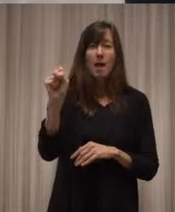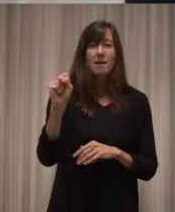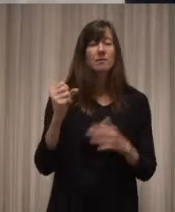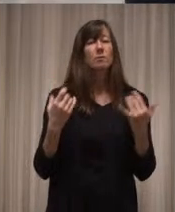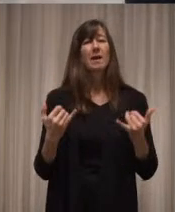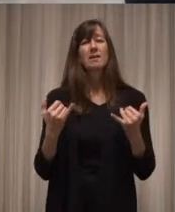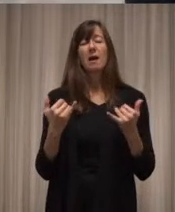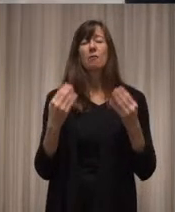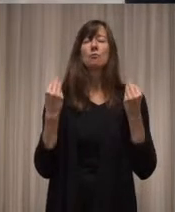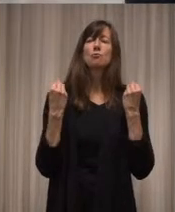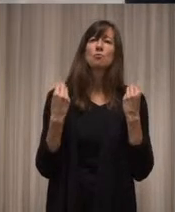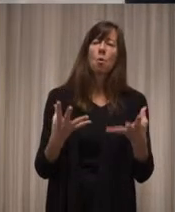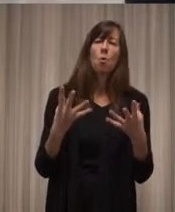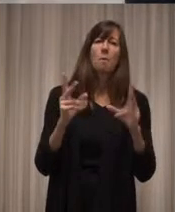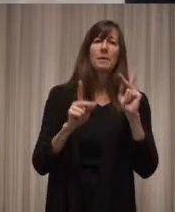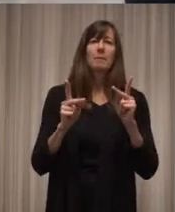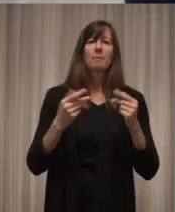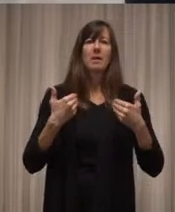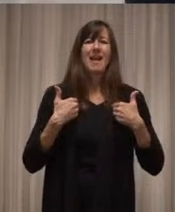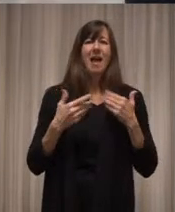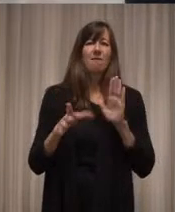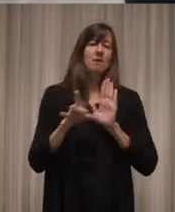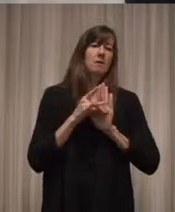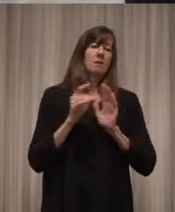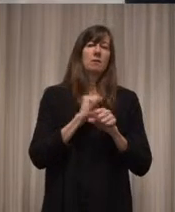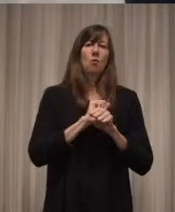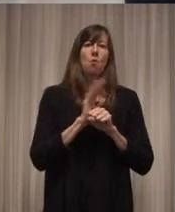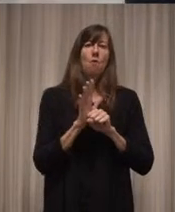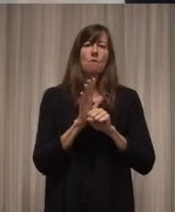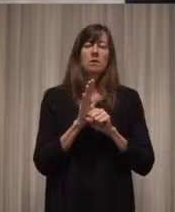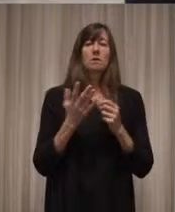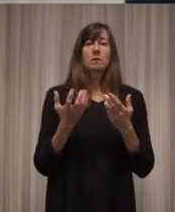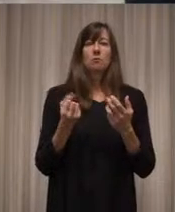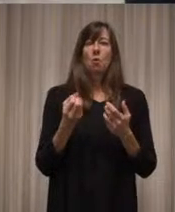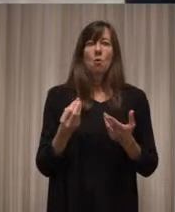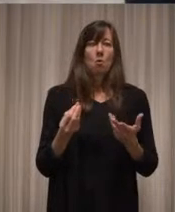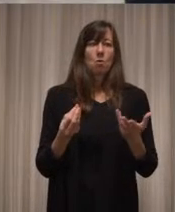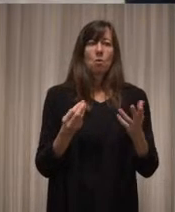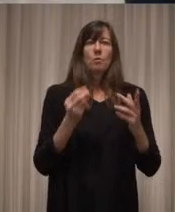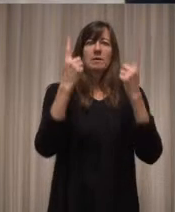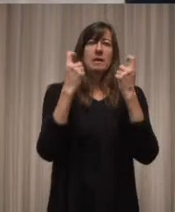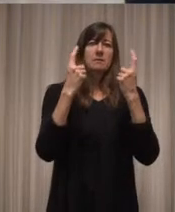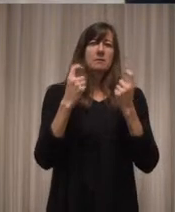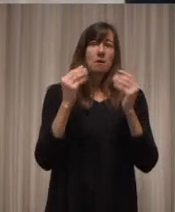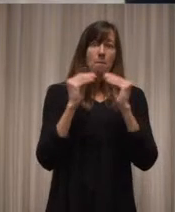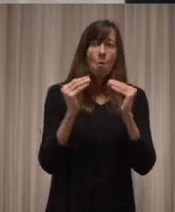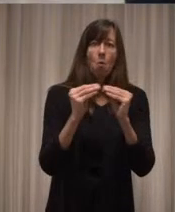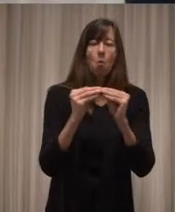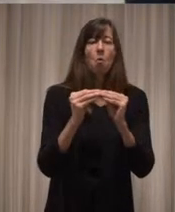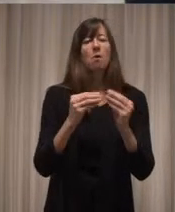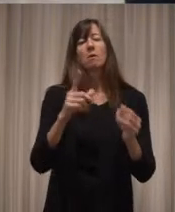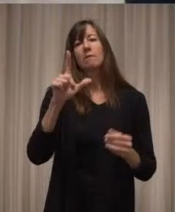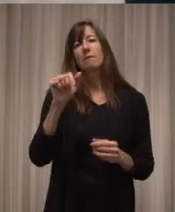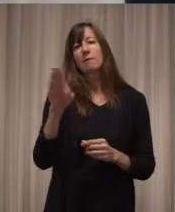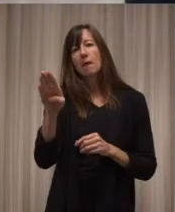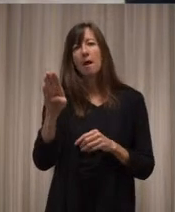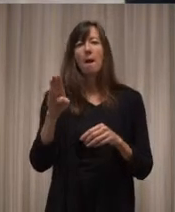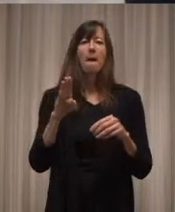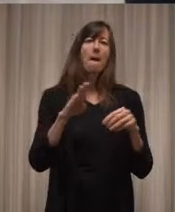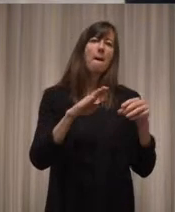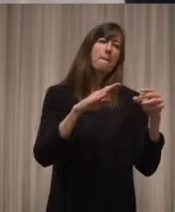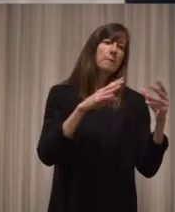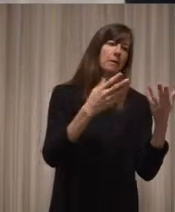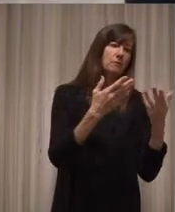cases nationally, we just don't have adequate testing and lab resources. So we're doing as best we can to meet